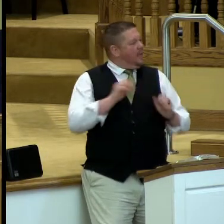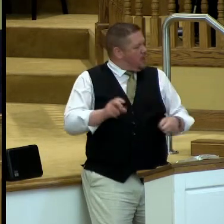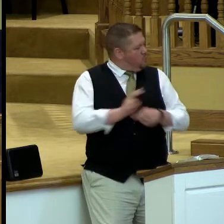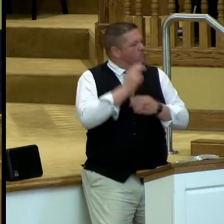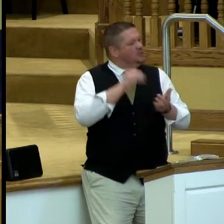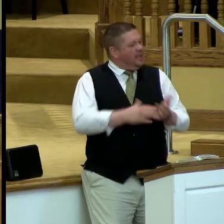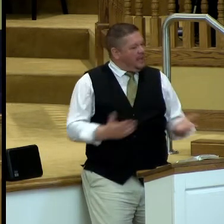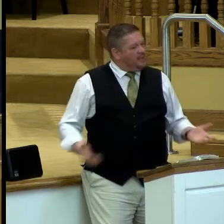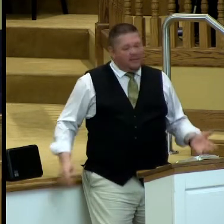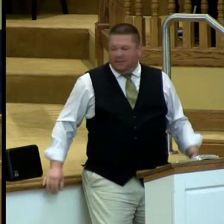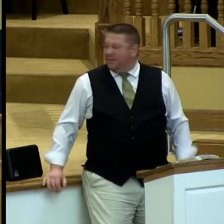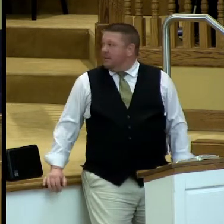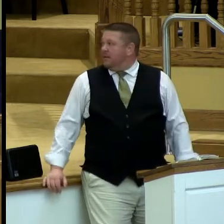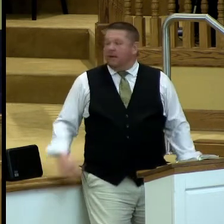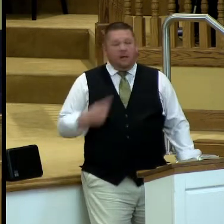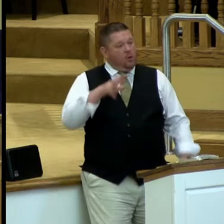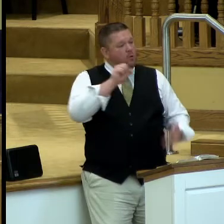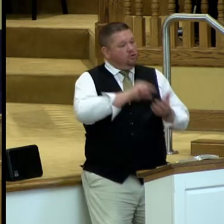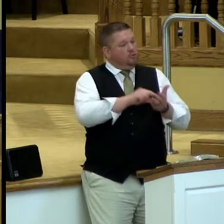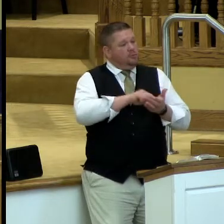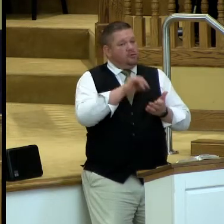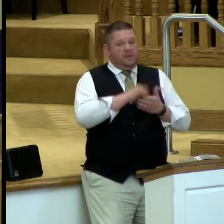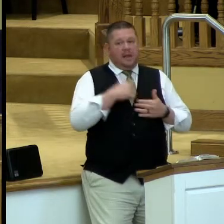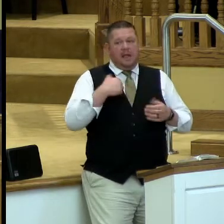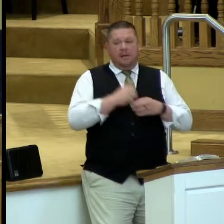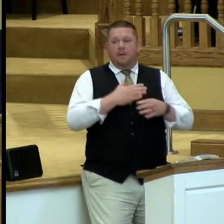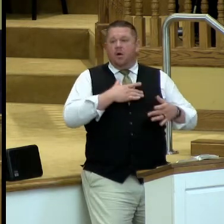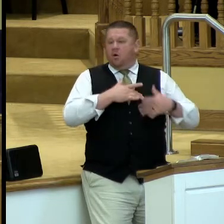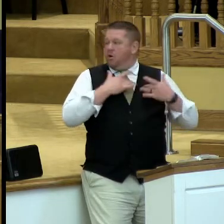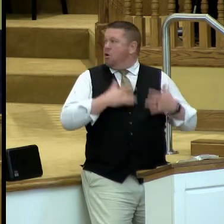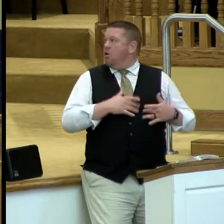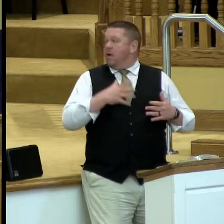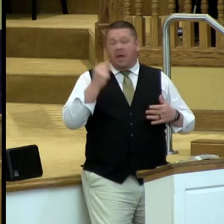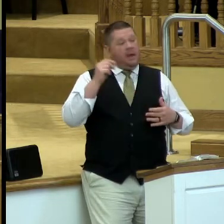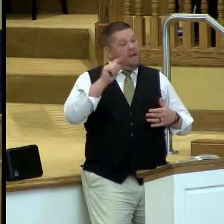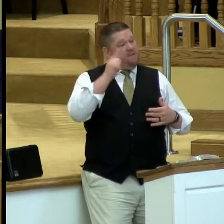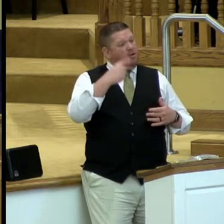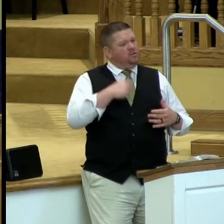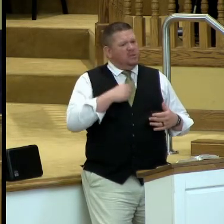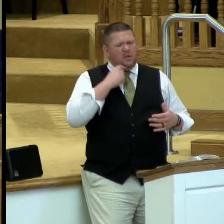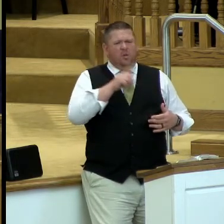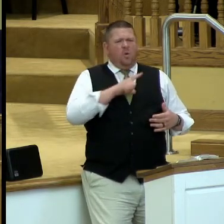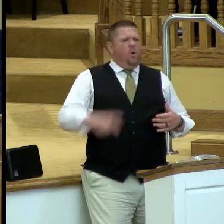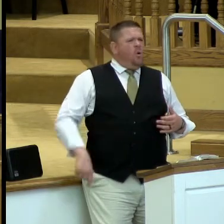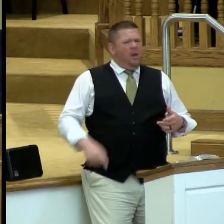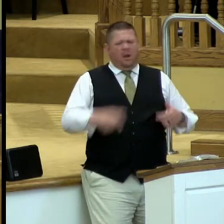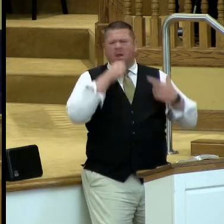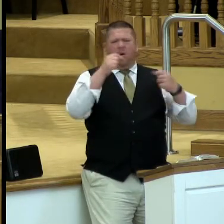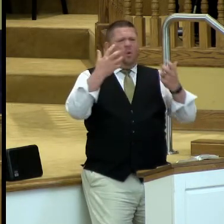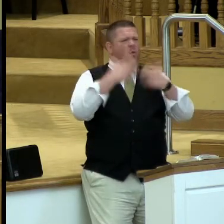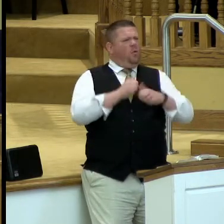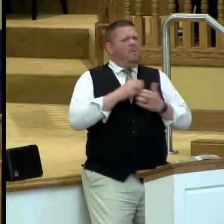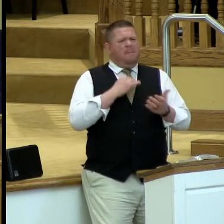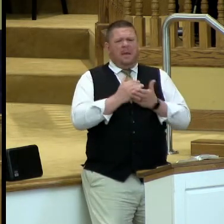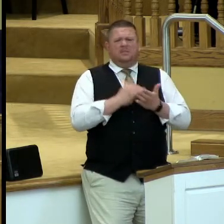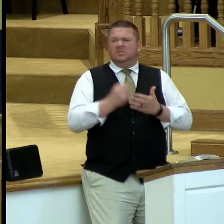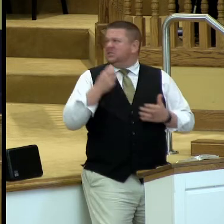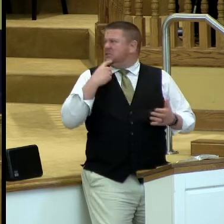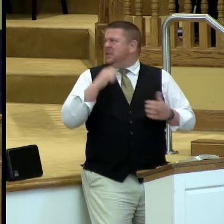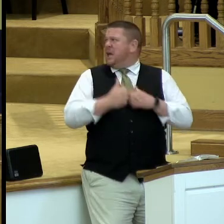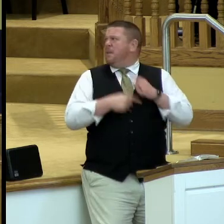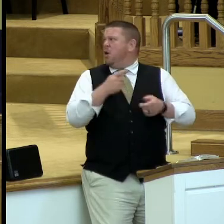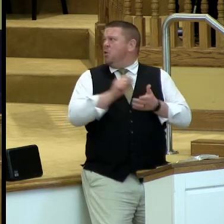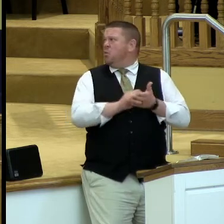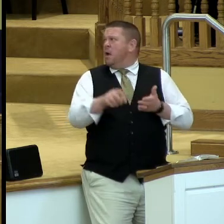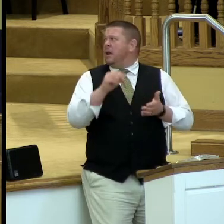right? There was a scripture that I had in my heart, and at first I was like, Lord, this doesn't go anything with my message. And he said,